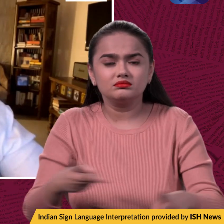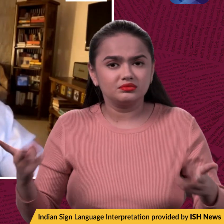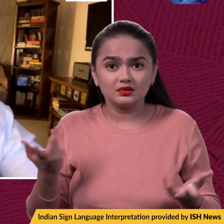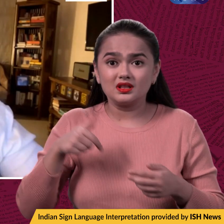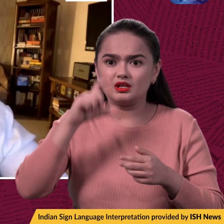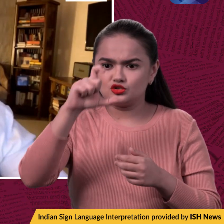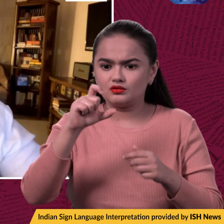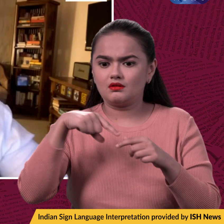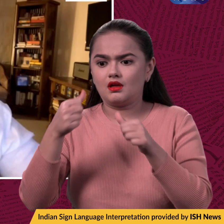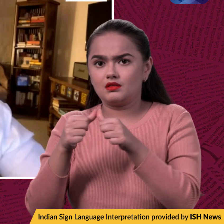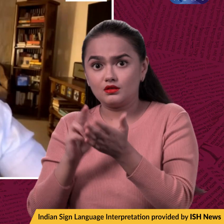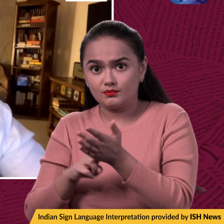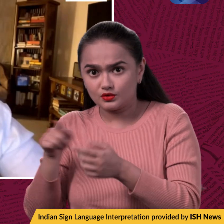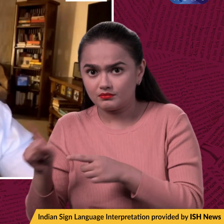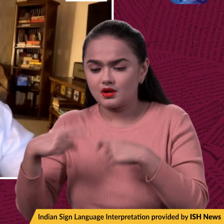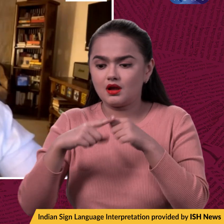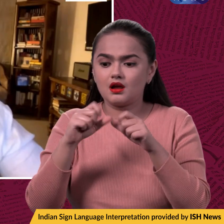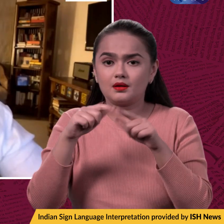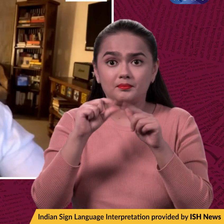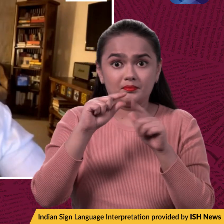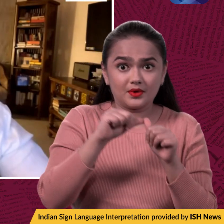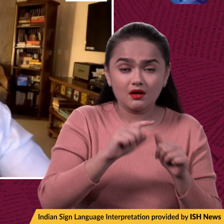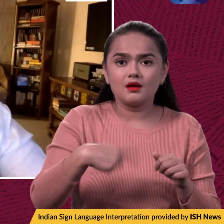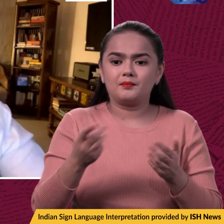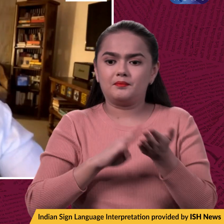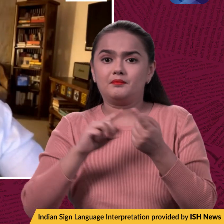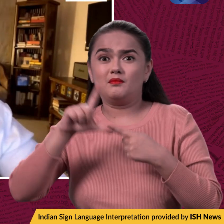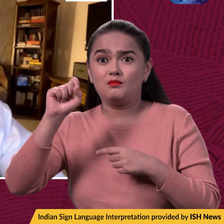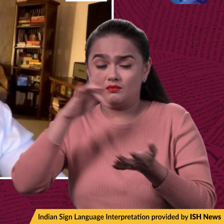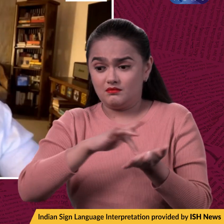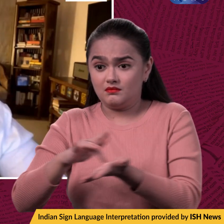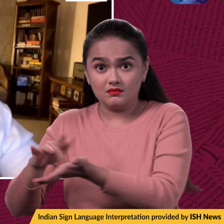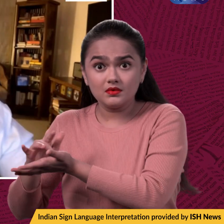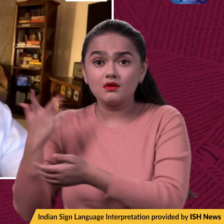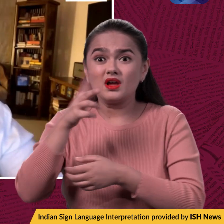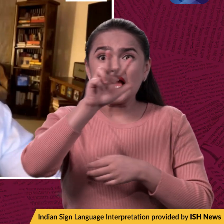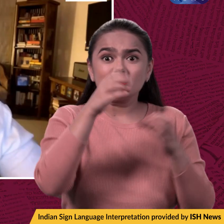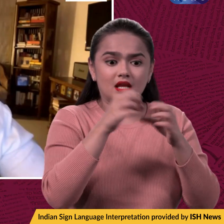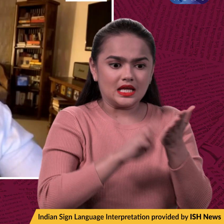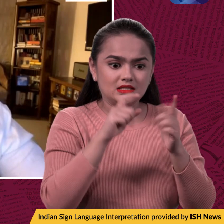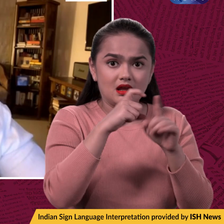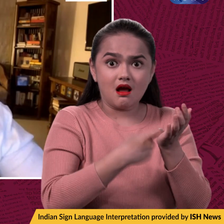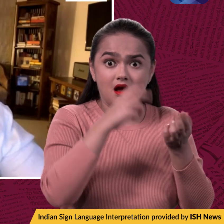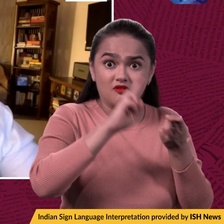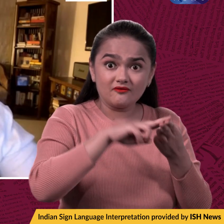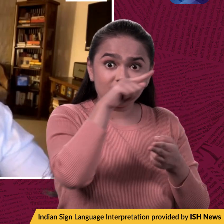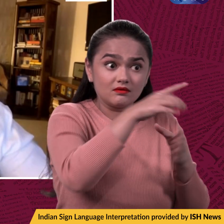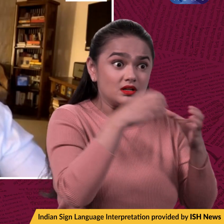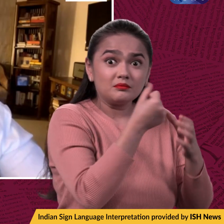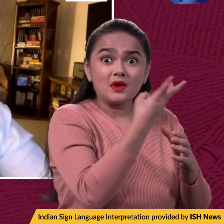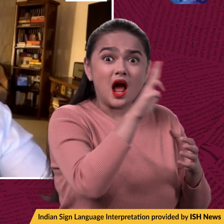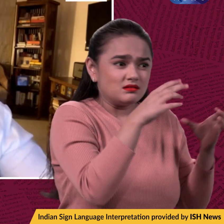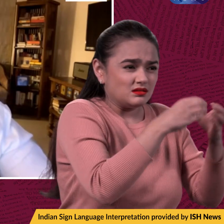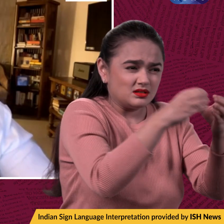are Chittoor, Anantapuramu, Kadapa, and Nellore. 8 teams of the NDRF, which is the National Disaster